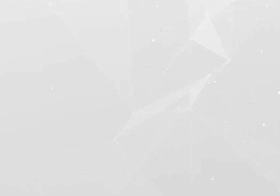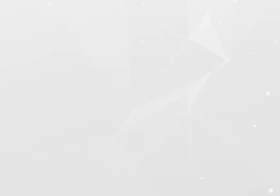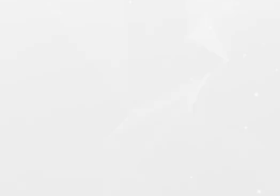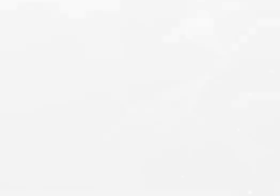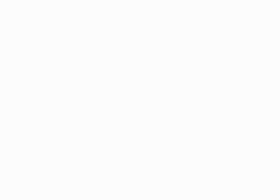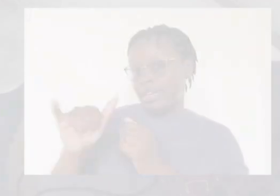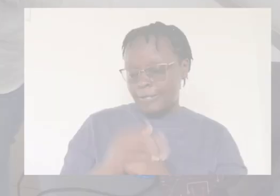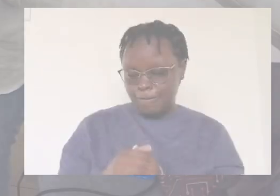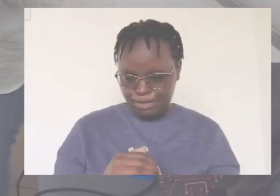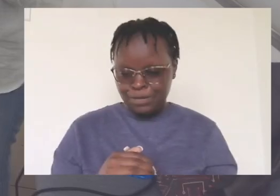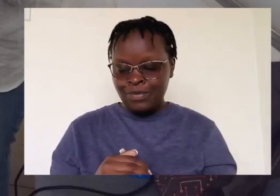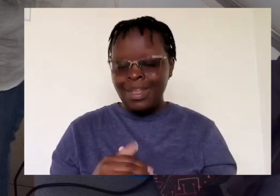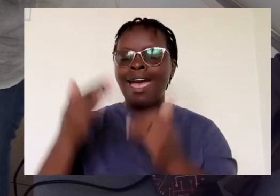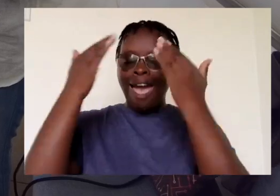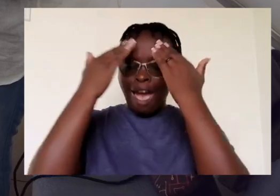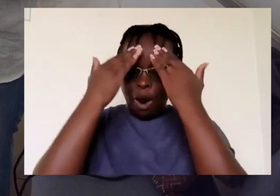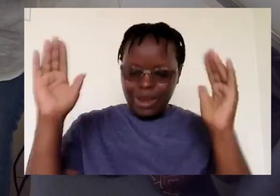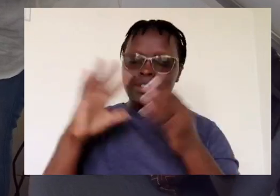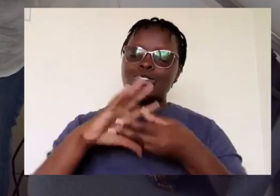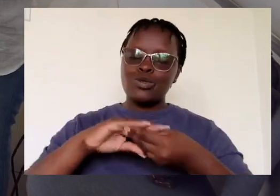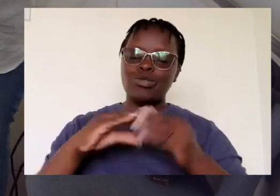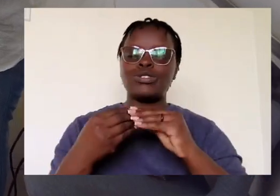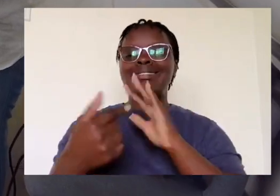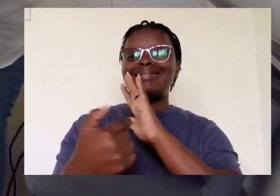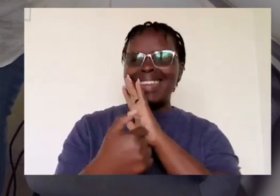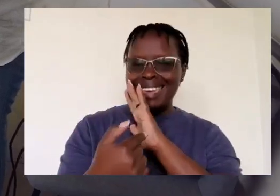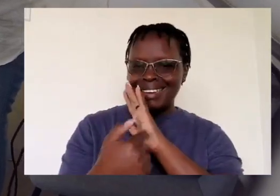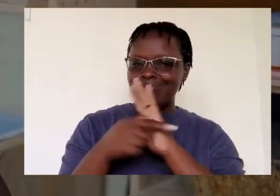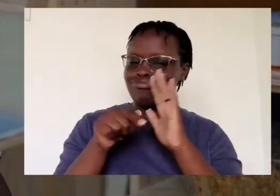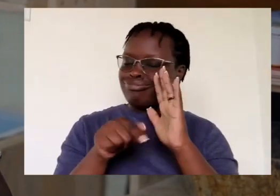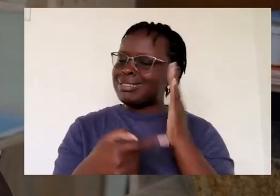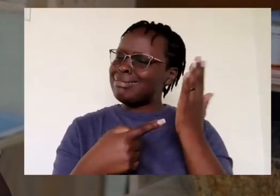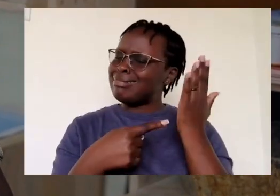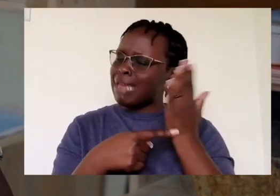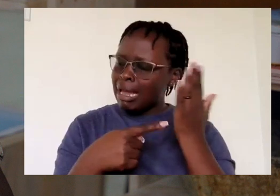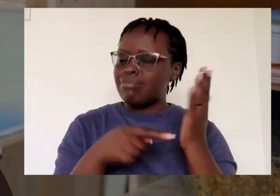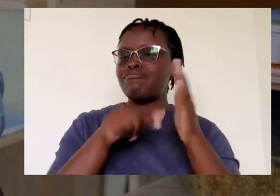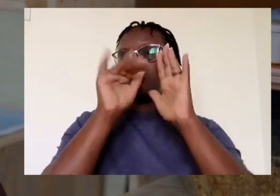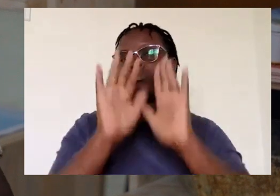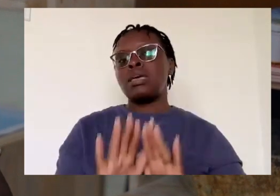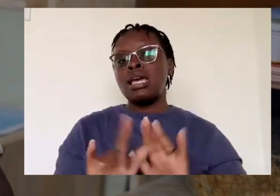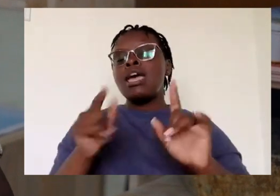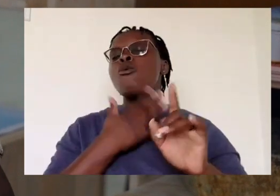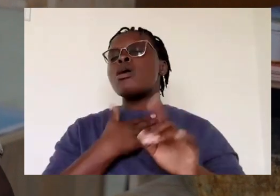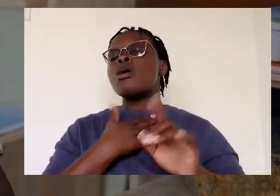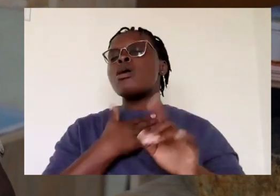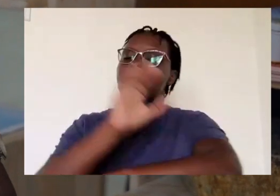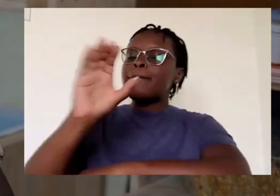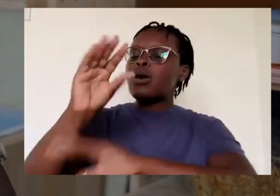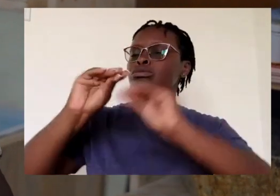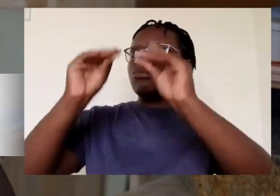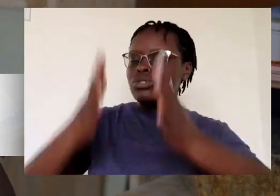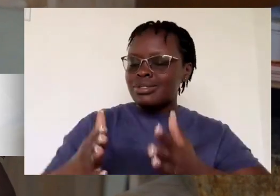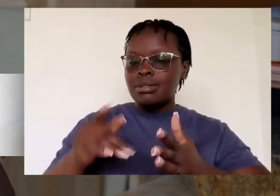of this policy? Awareness creation. It's one thing to talk about tech in driving digital skilling, or rather empowering